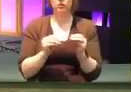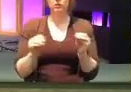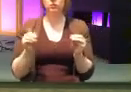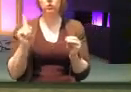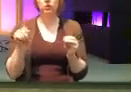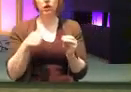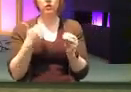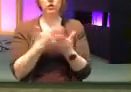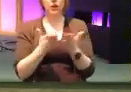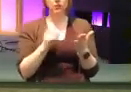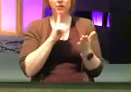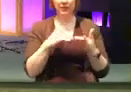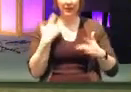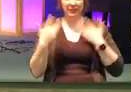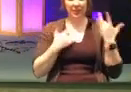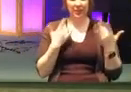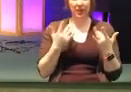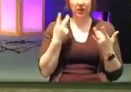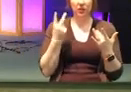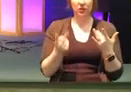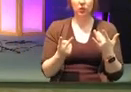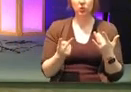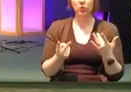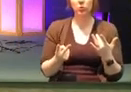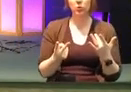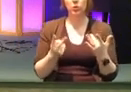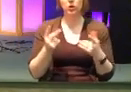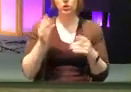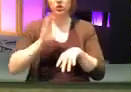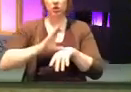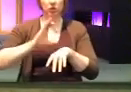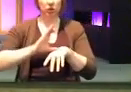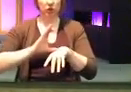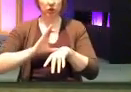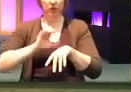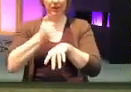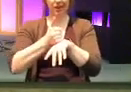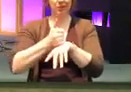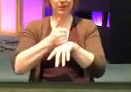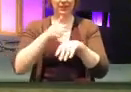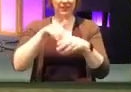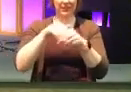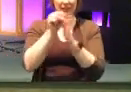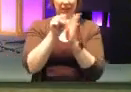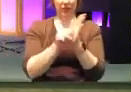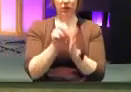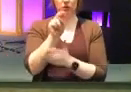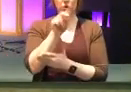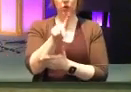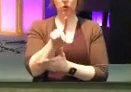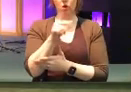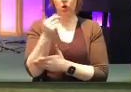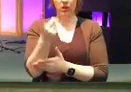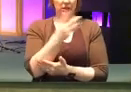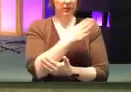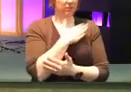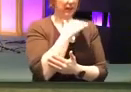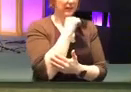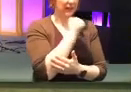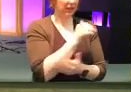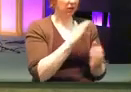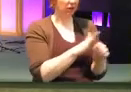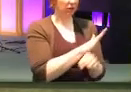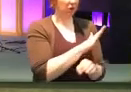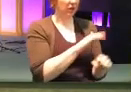I'm excited about is there are two church plants that are taking place in the state of North Dakota. One of them is in Minot, Full Life